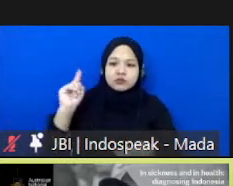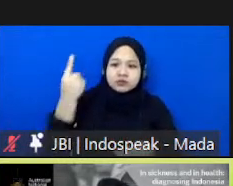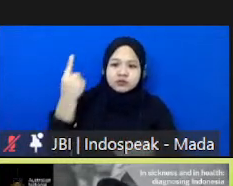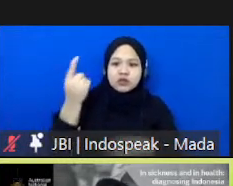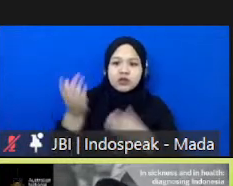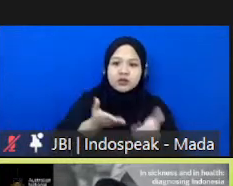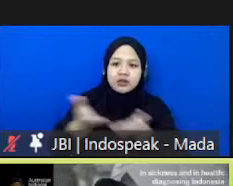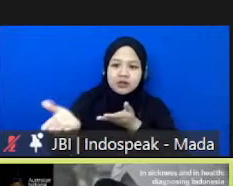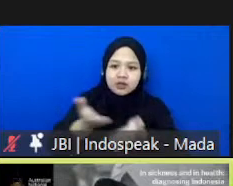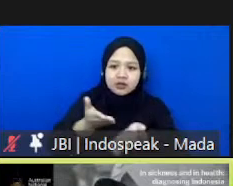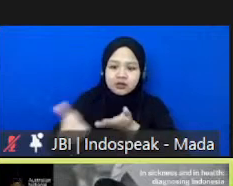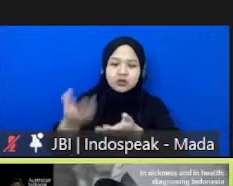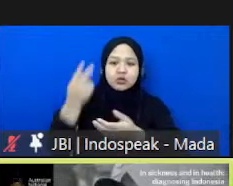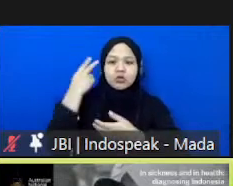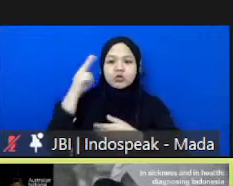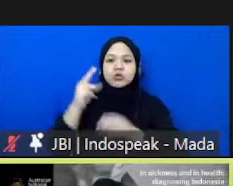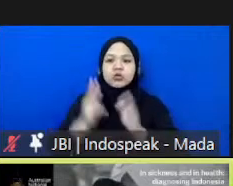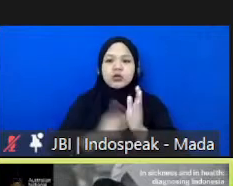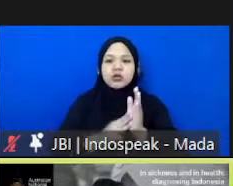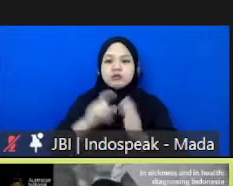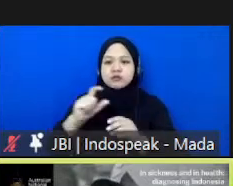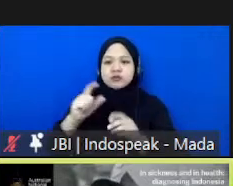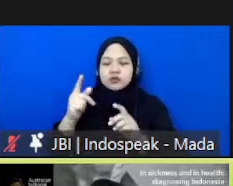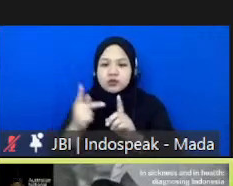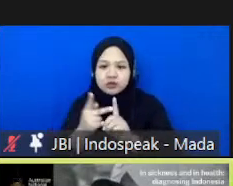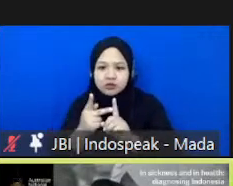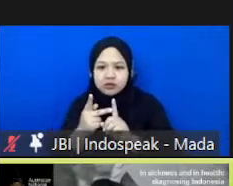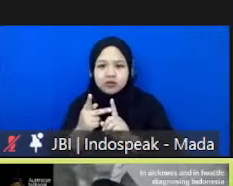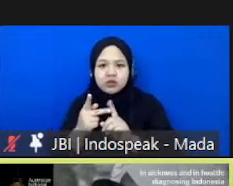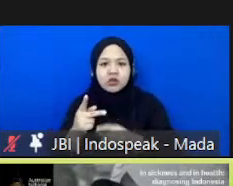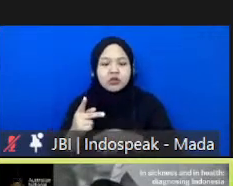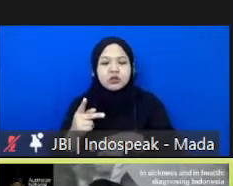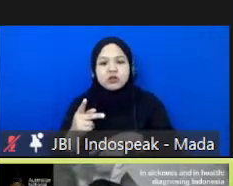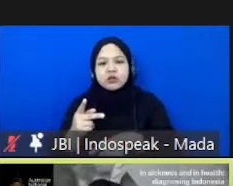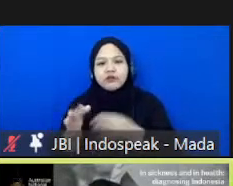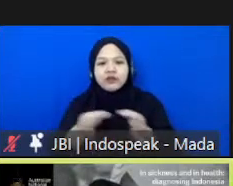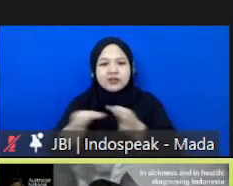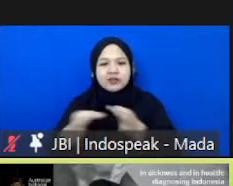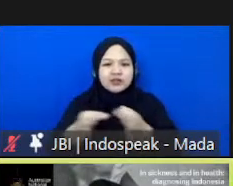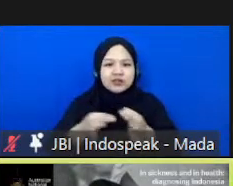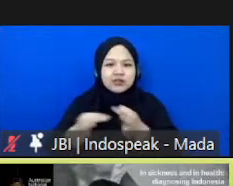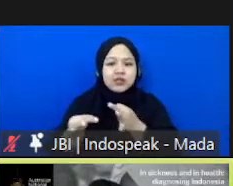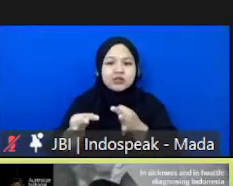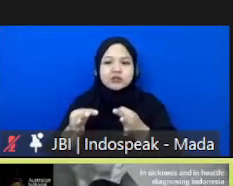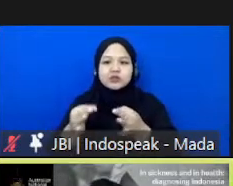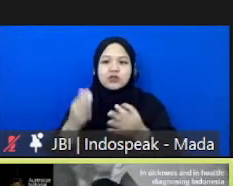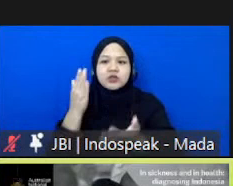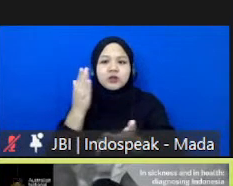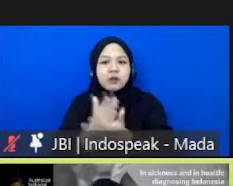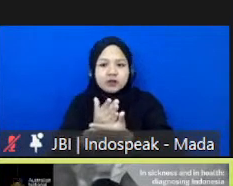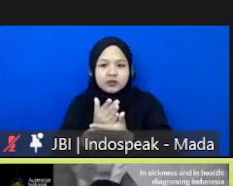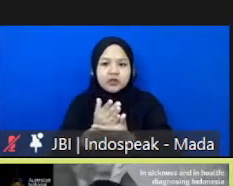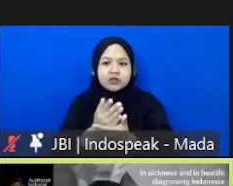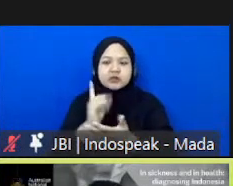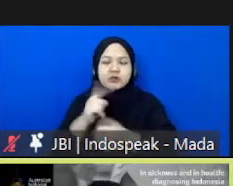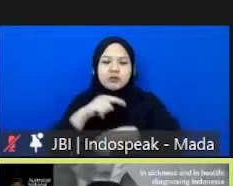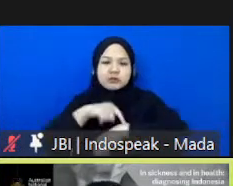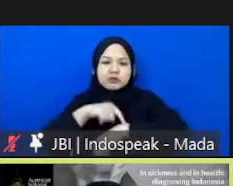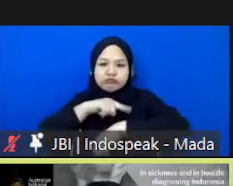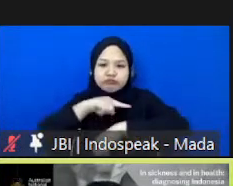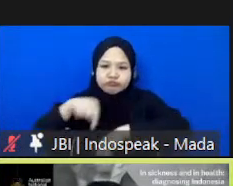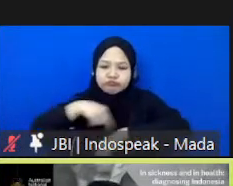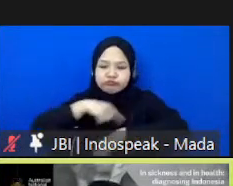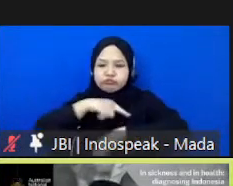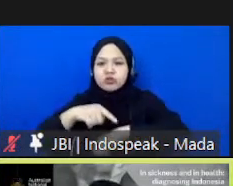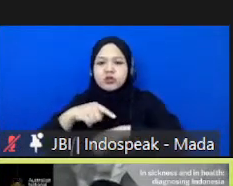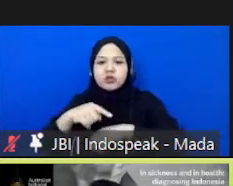delivery points for MCH, the closure of such facilities, or at least the limitation of its working hour, have